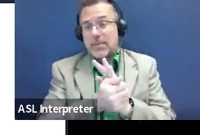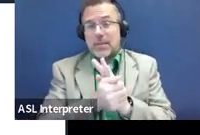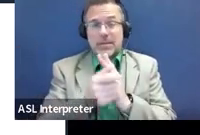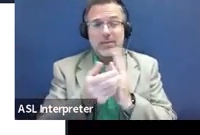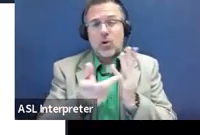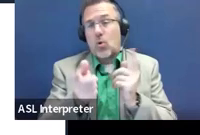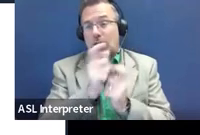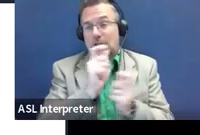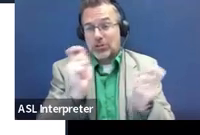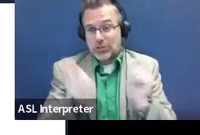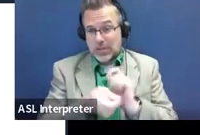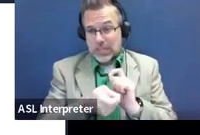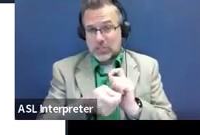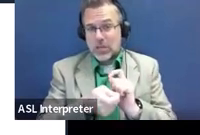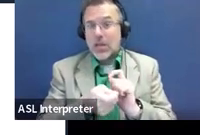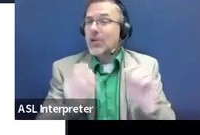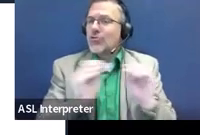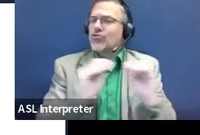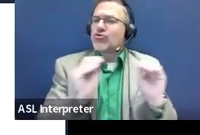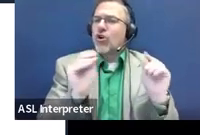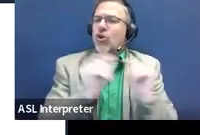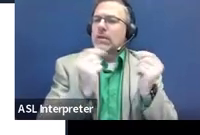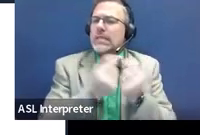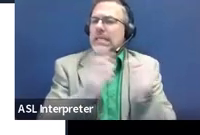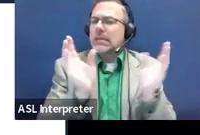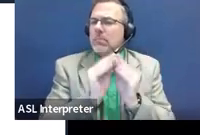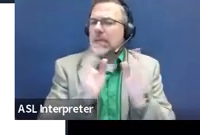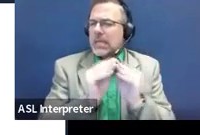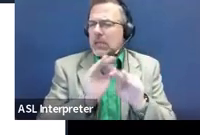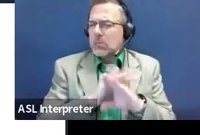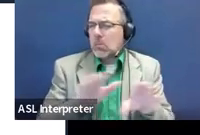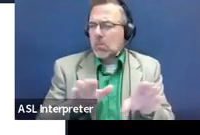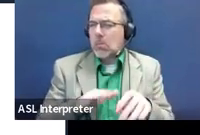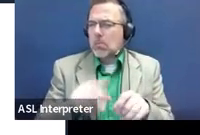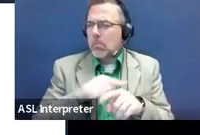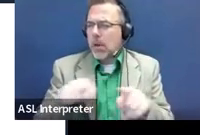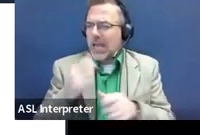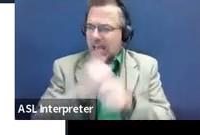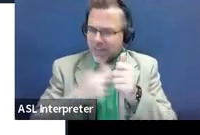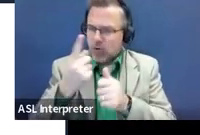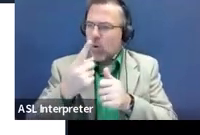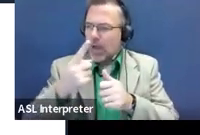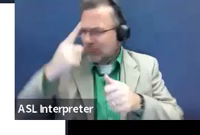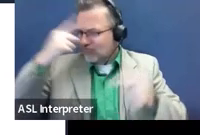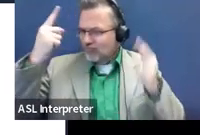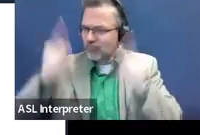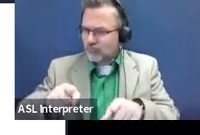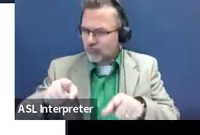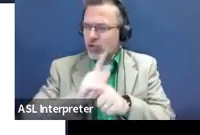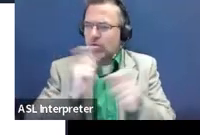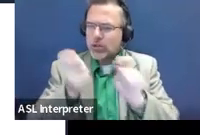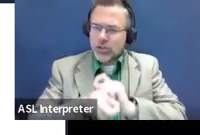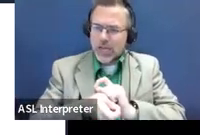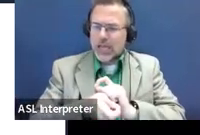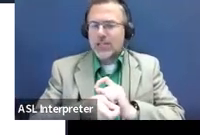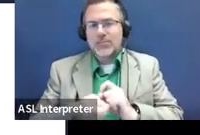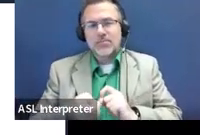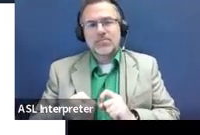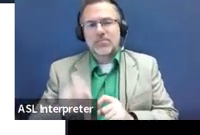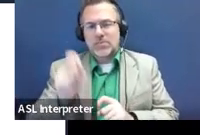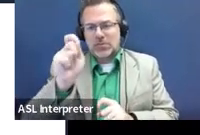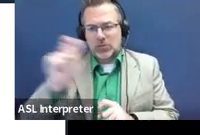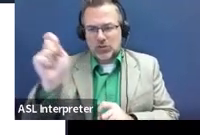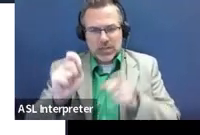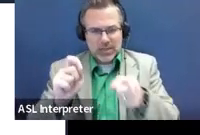meeting. So just remember to put a date there. And then you check off your purpose. So just like you did for your advanced written